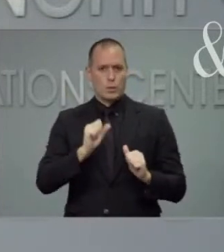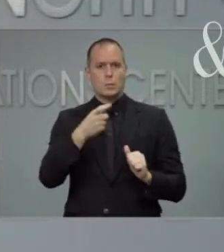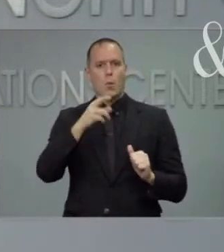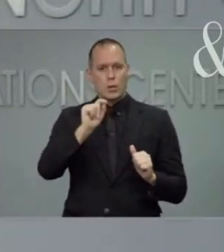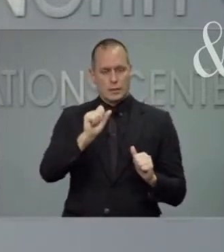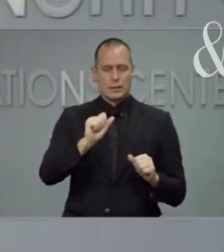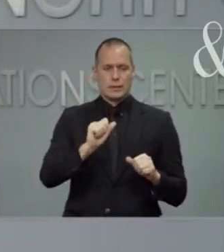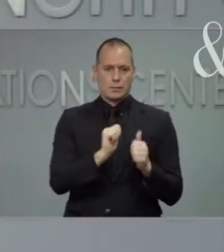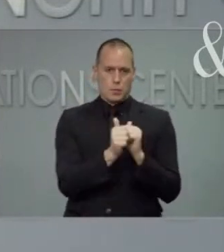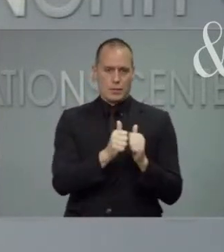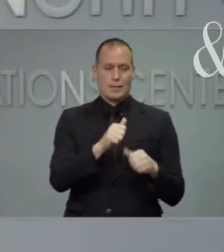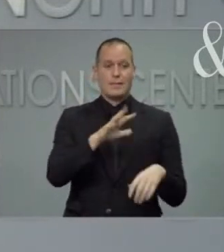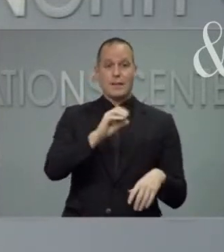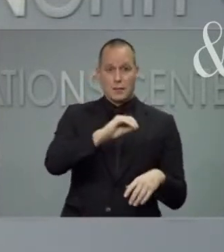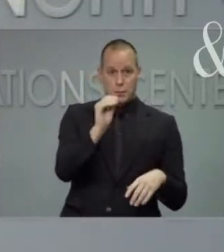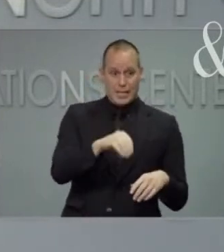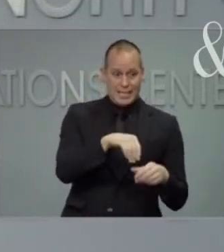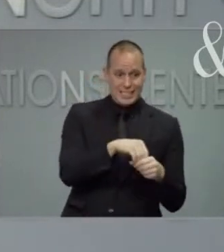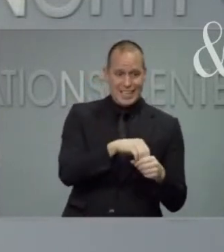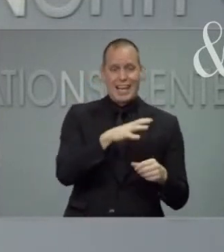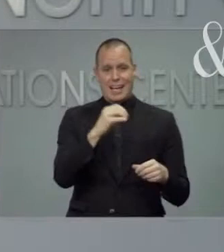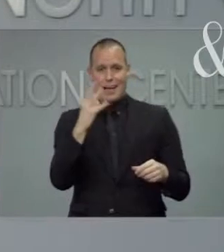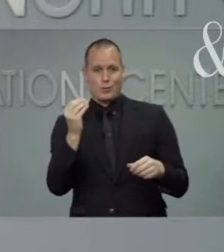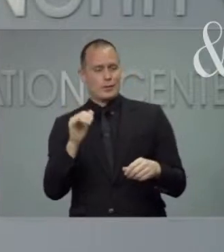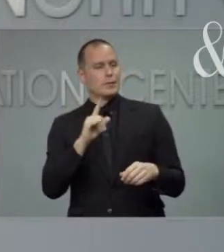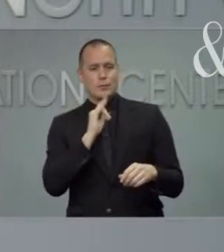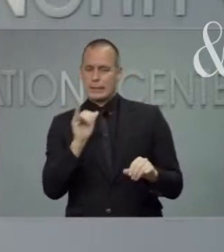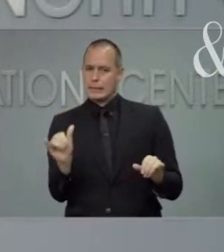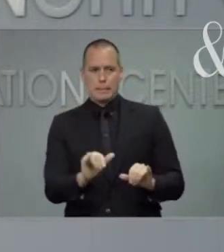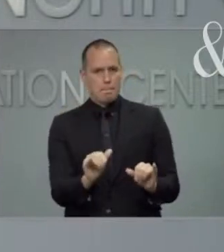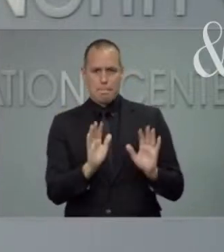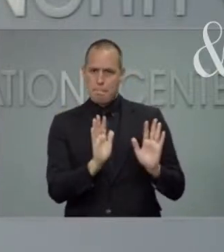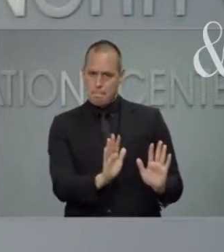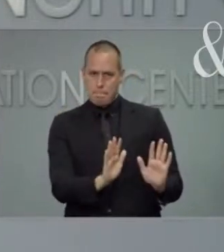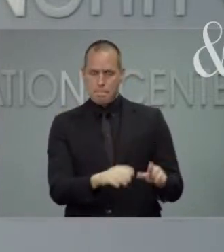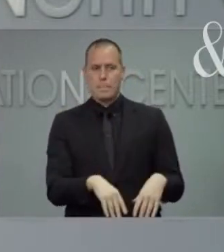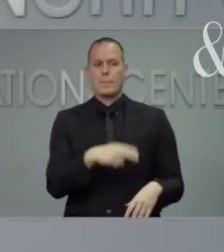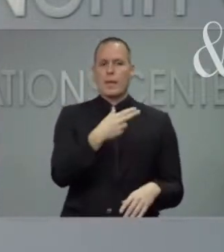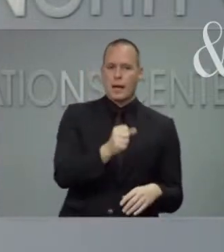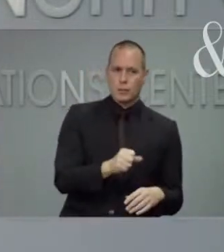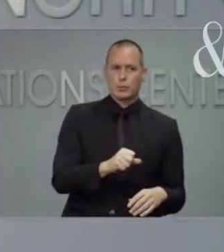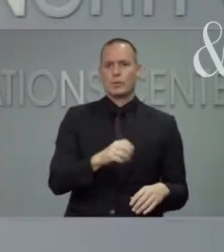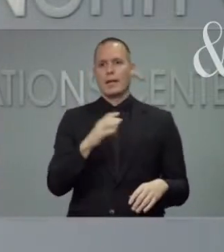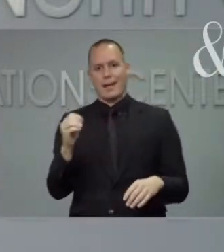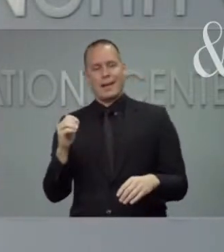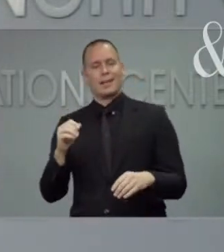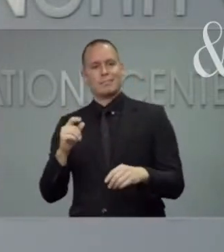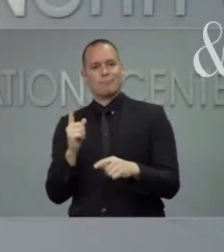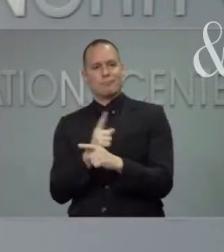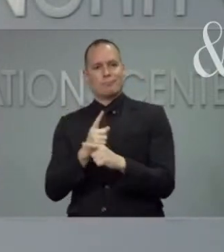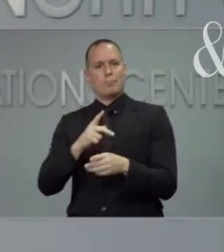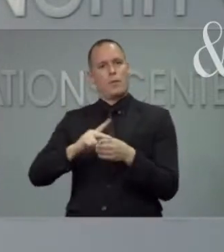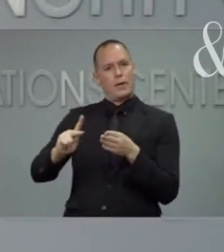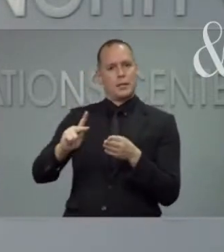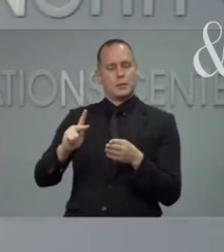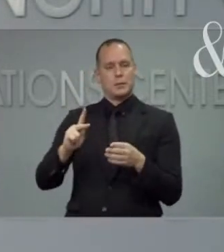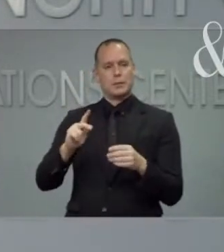50% indoors and outdoors, and the same rules regarding social distancing and masking